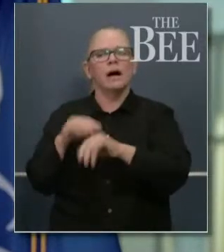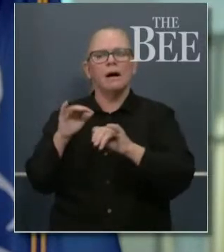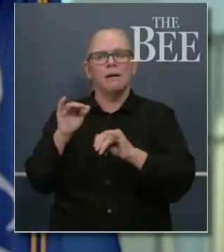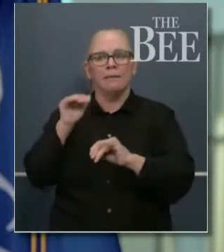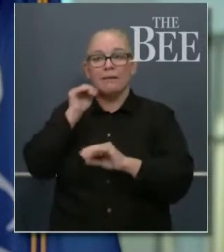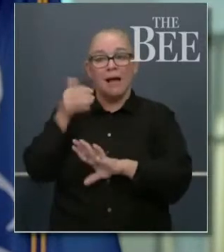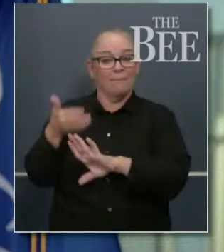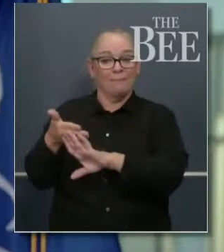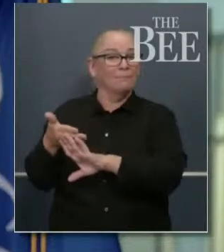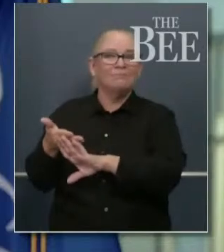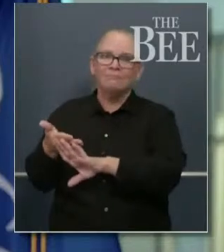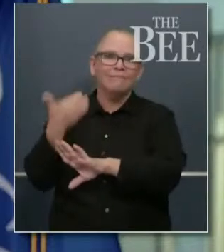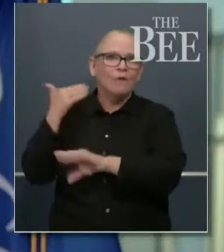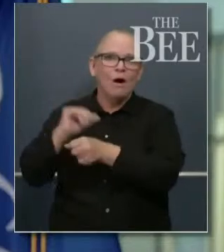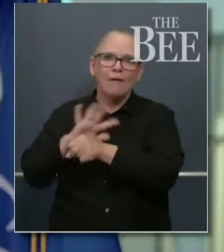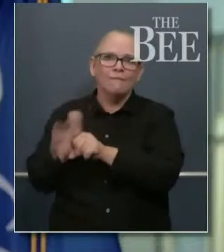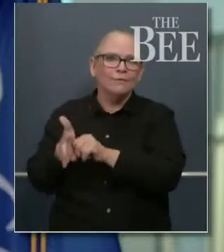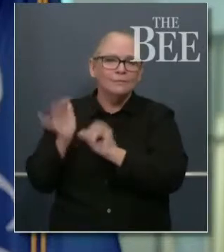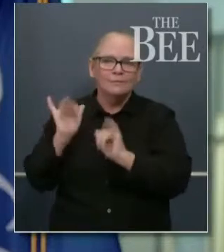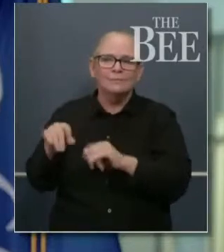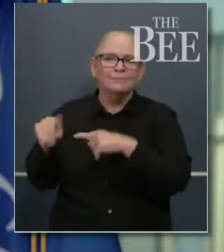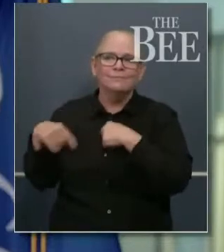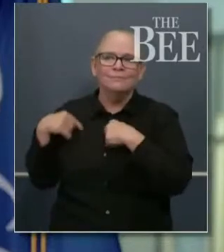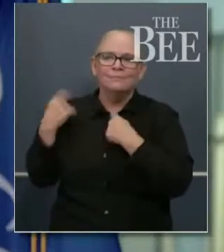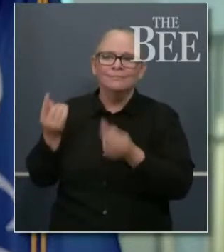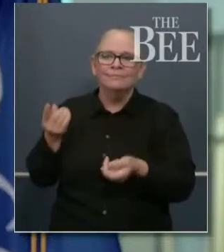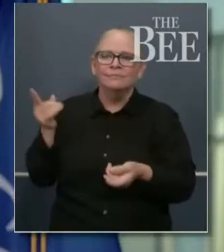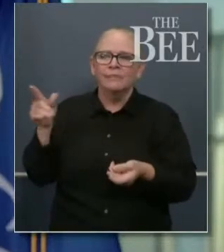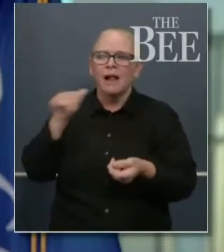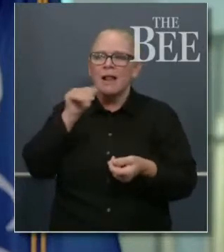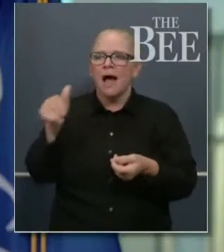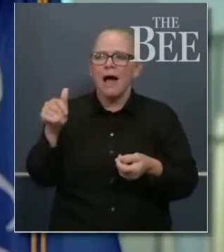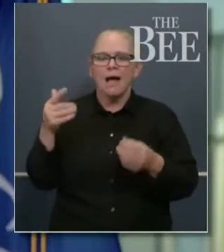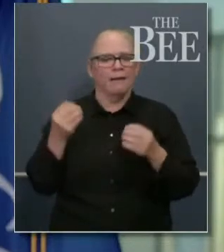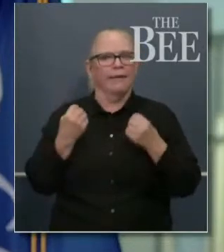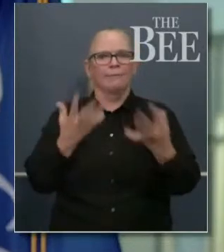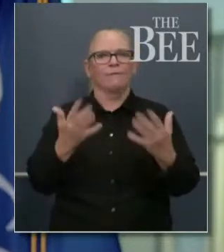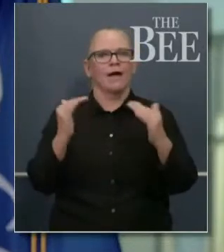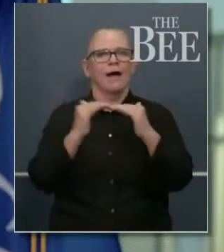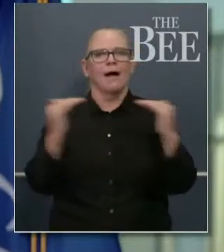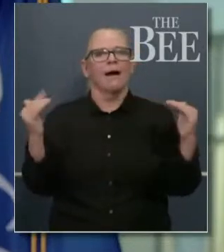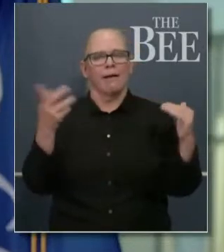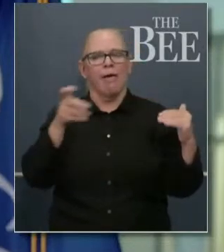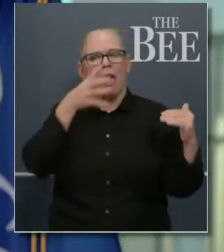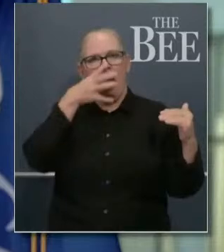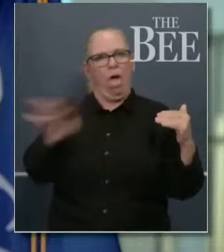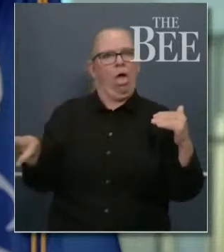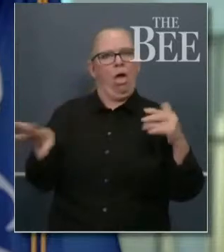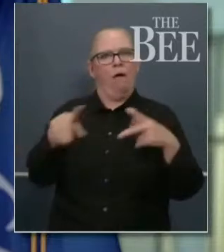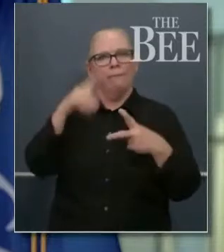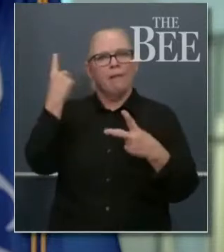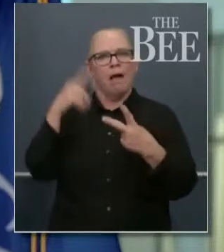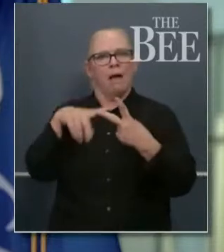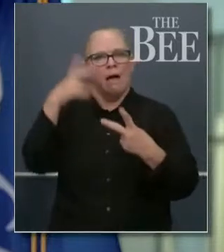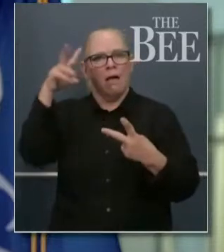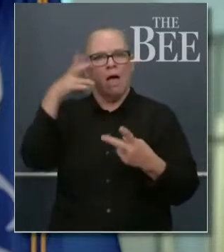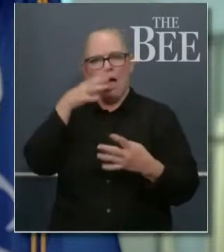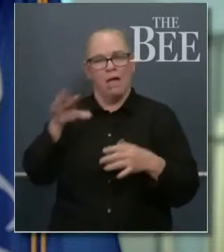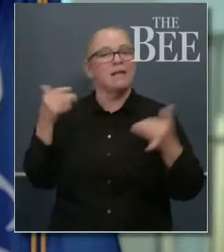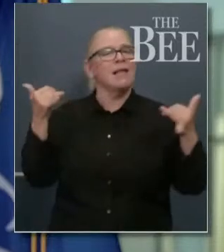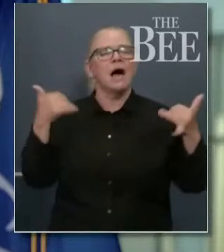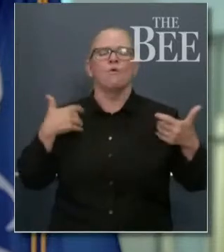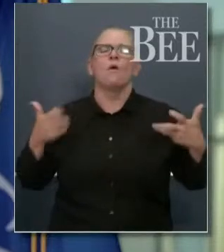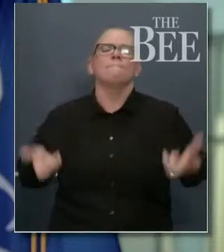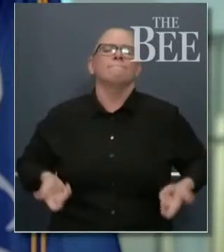other issues, recognized that we have to come together and lift all communities up. that we want to see not just more testing, but